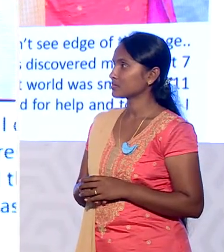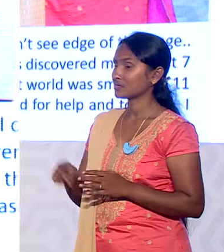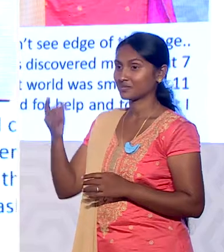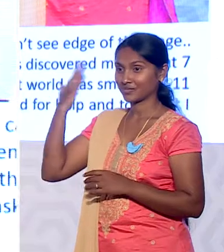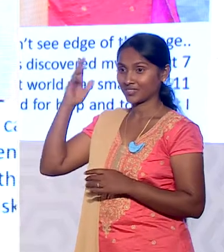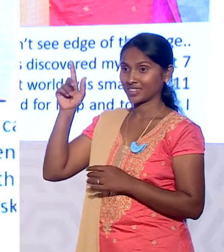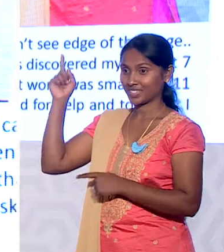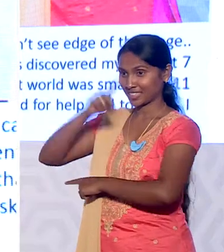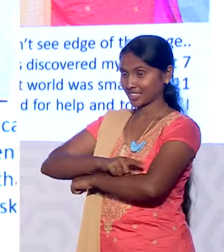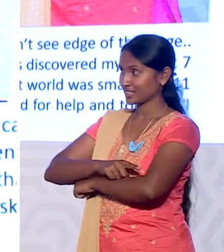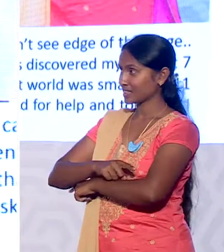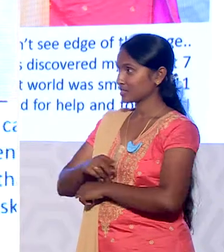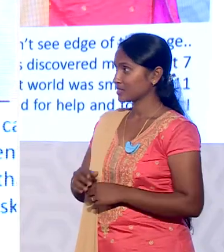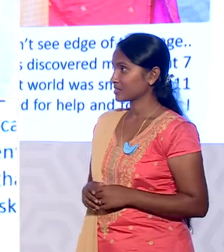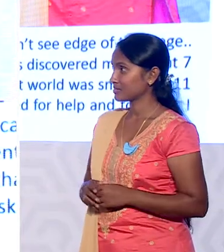day,